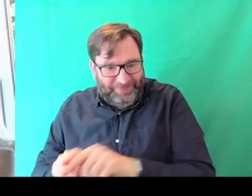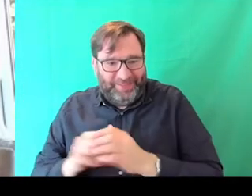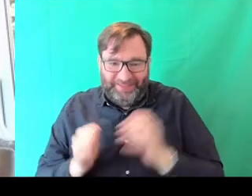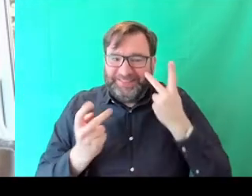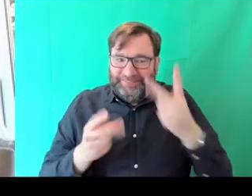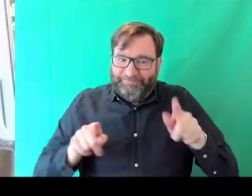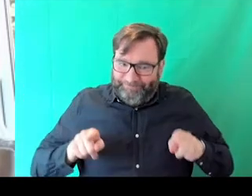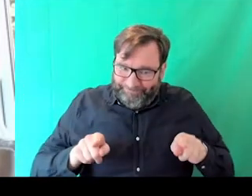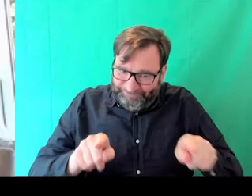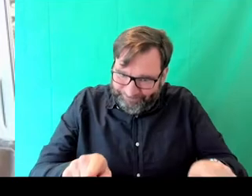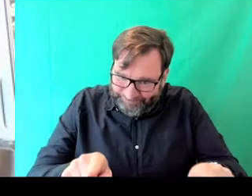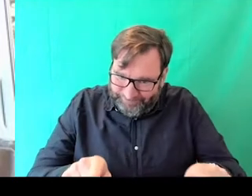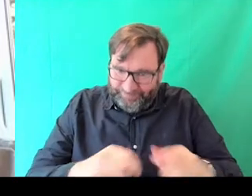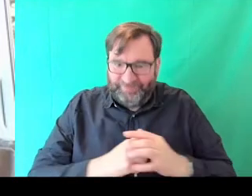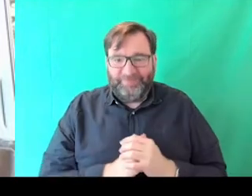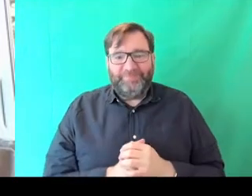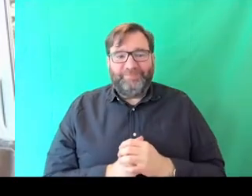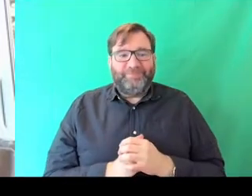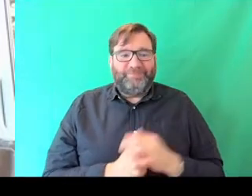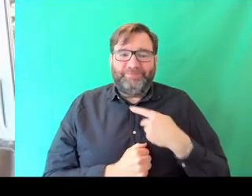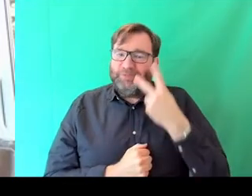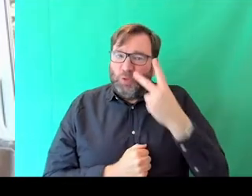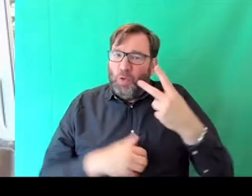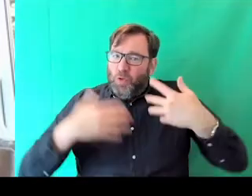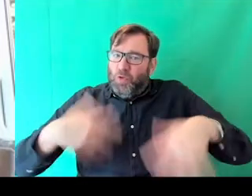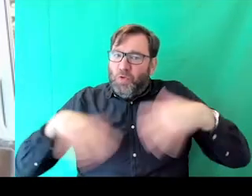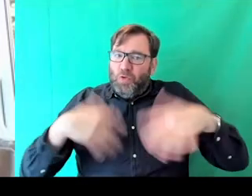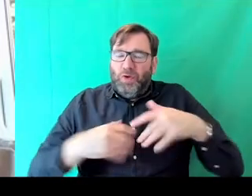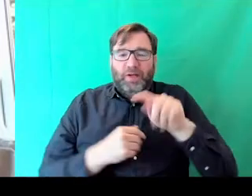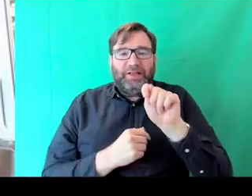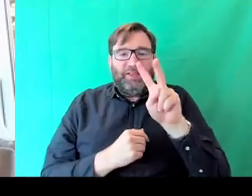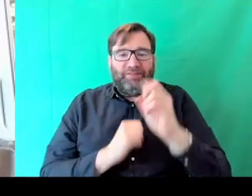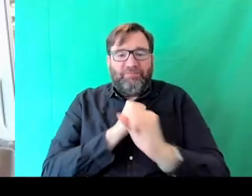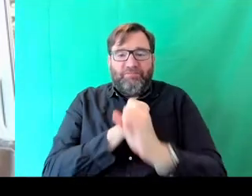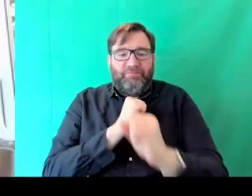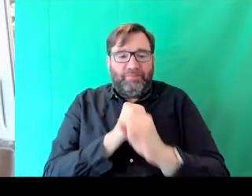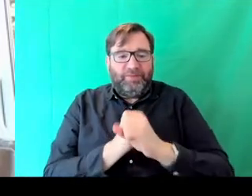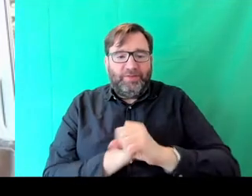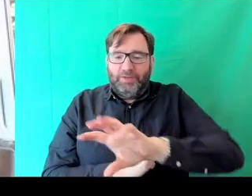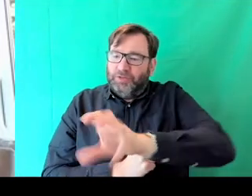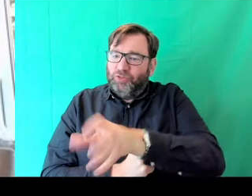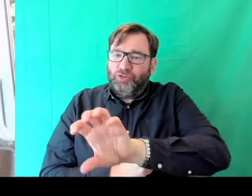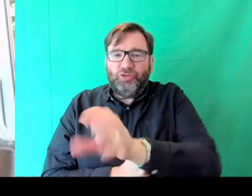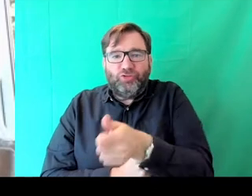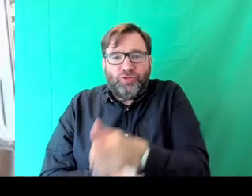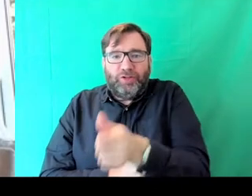look at prior to this conversation. It basically shows all the blood, sweat, and tears it takes to be at the very top of your